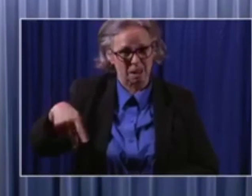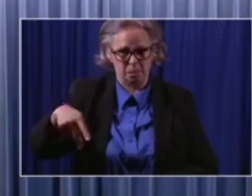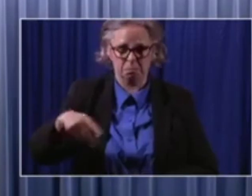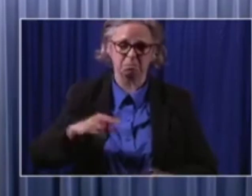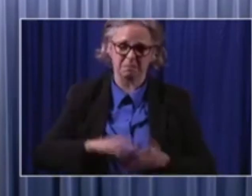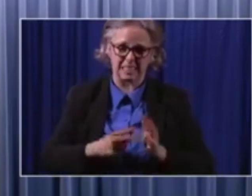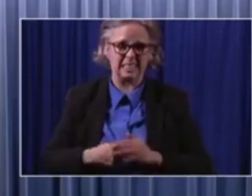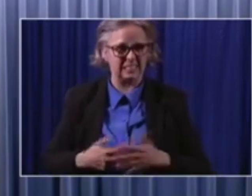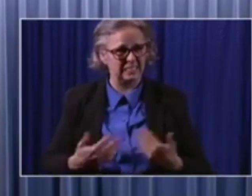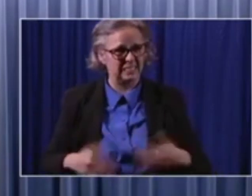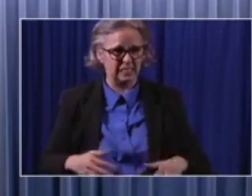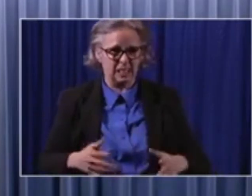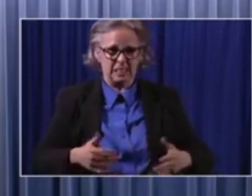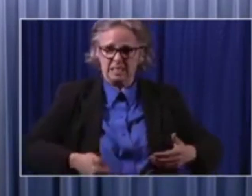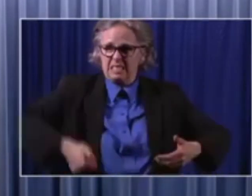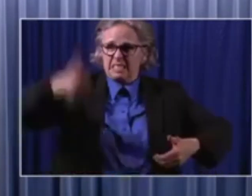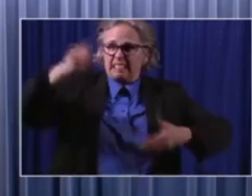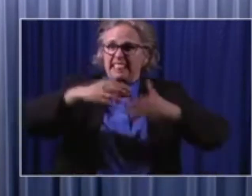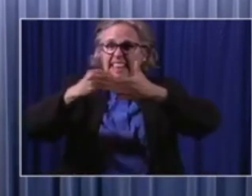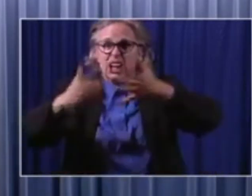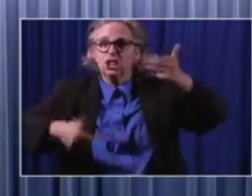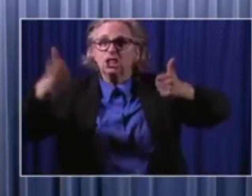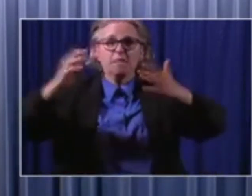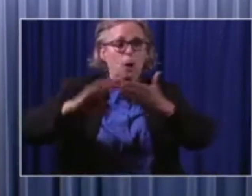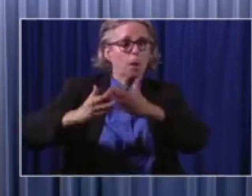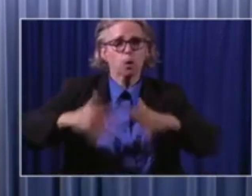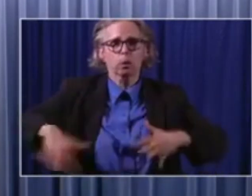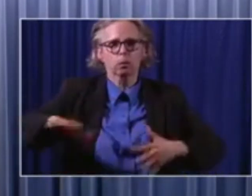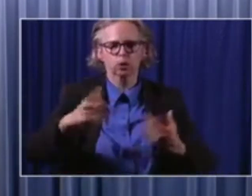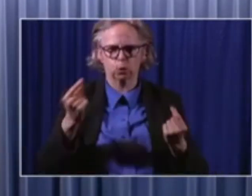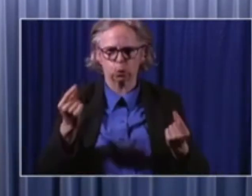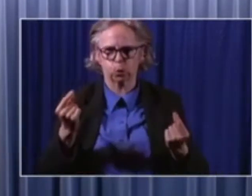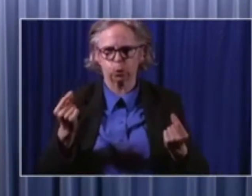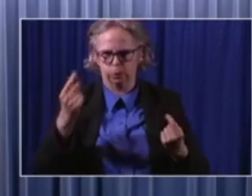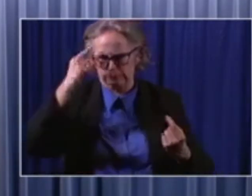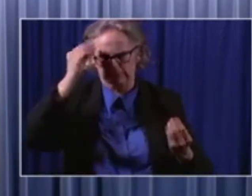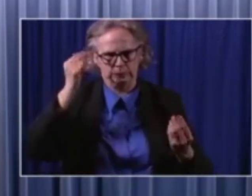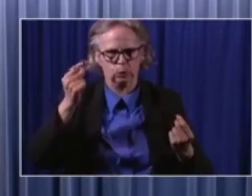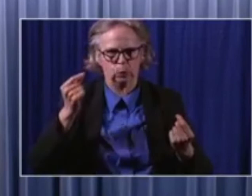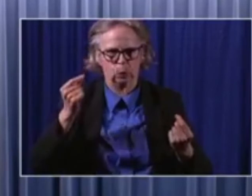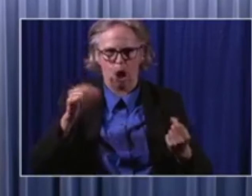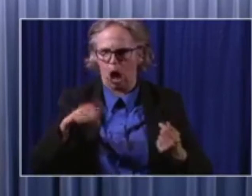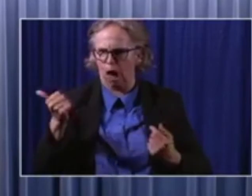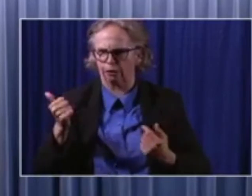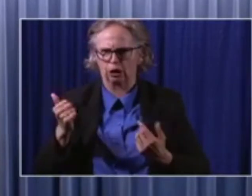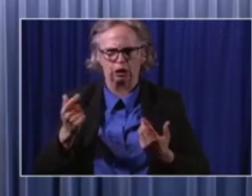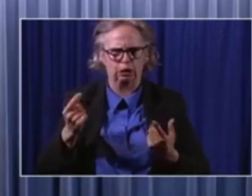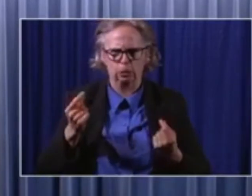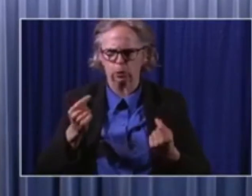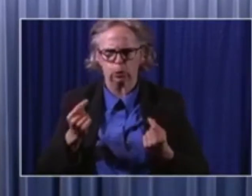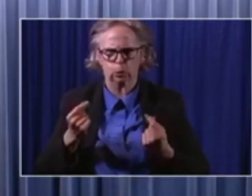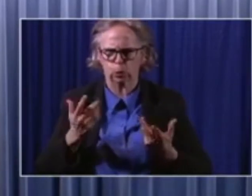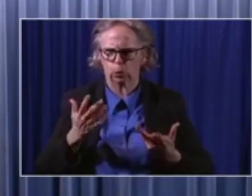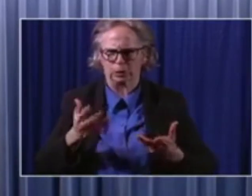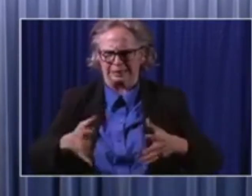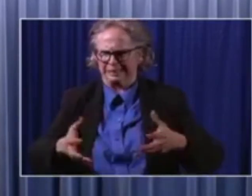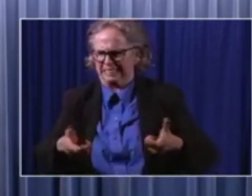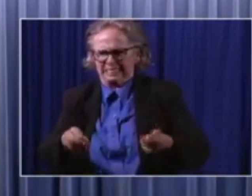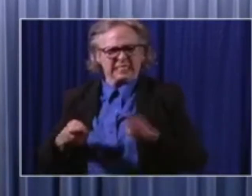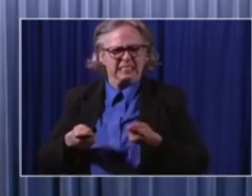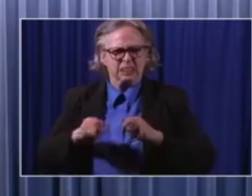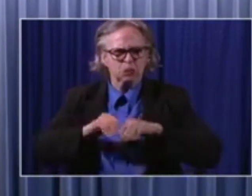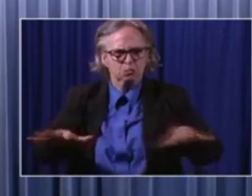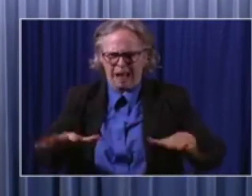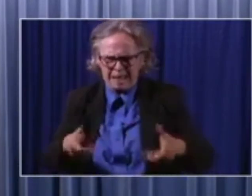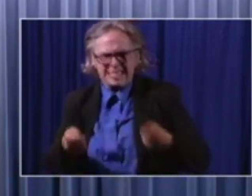community leaders really need to think about other options that they may take to try and stem the tide of the